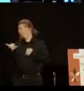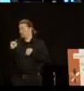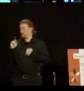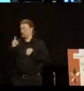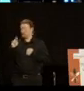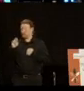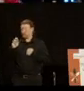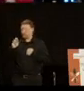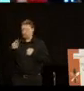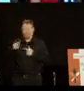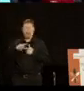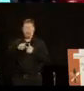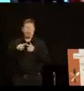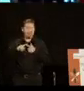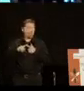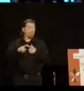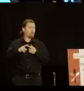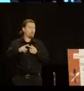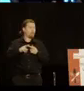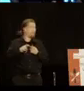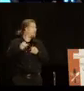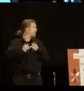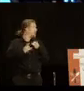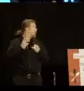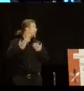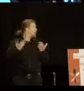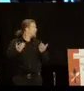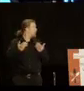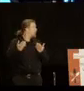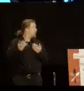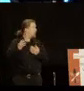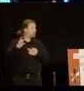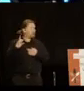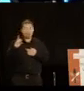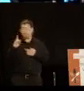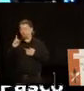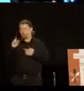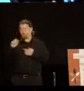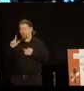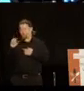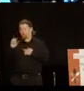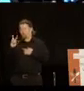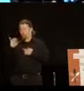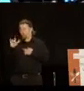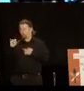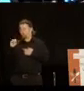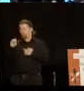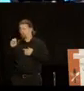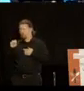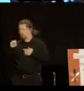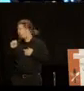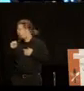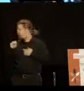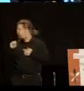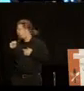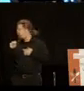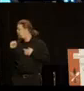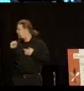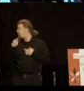And then last but not least, our resident shutterbug, Gil Williams from Imperial Polk County.